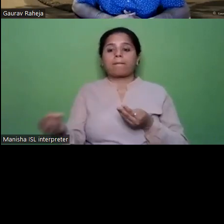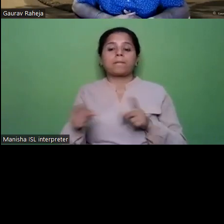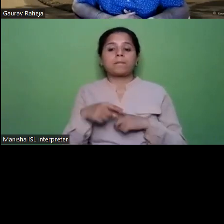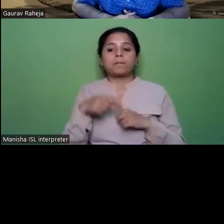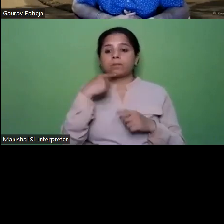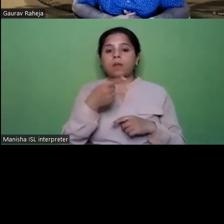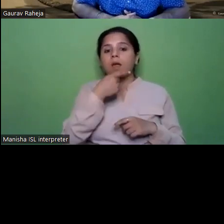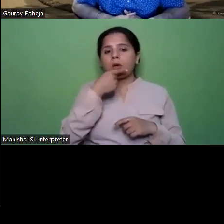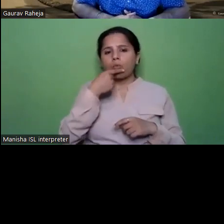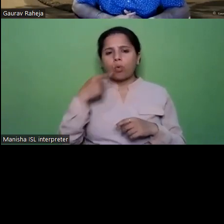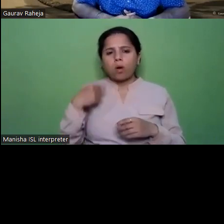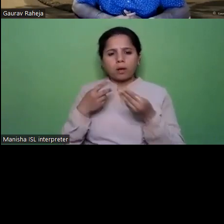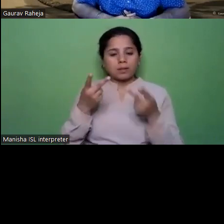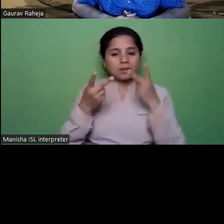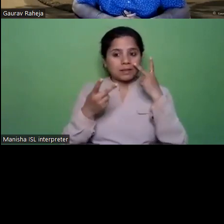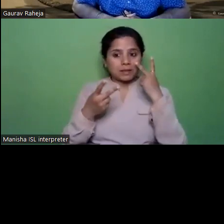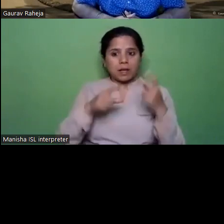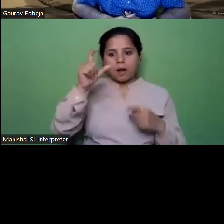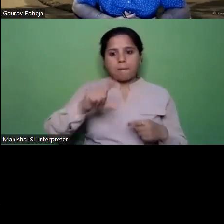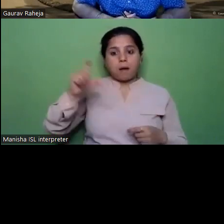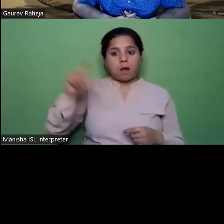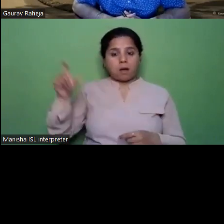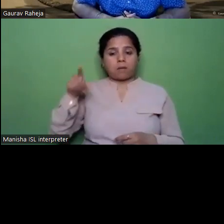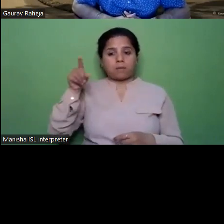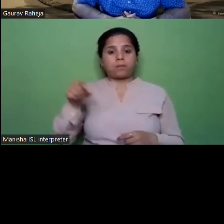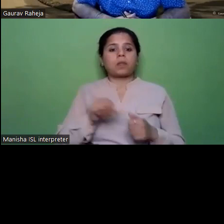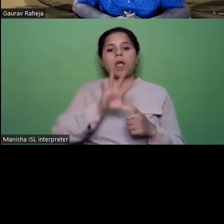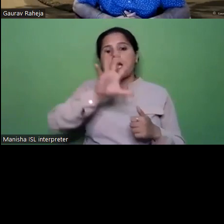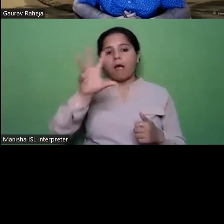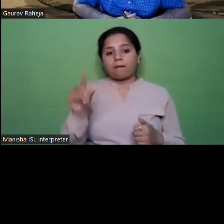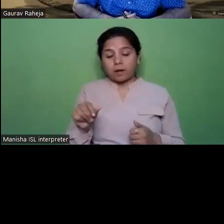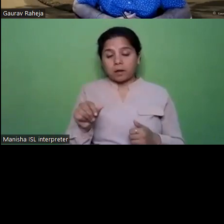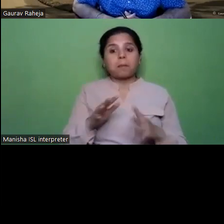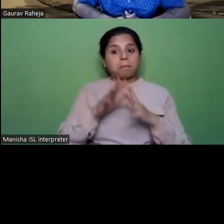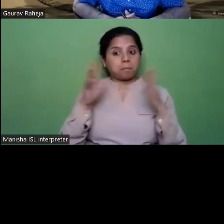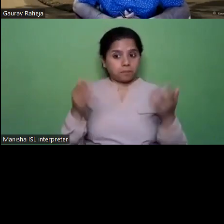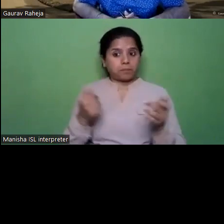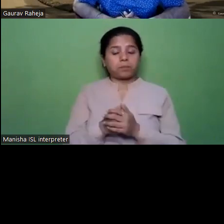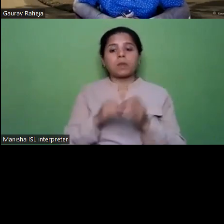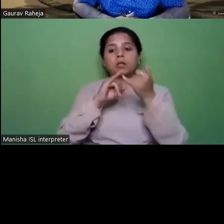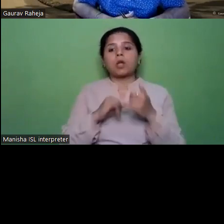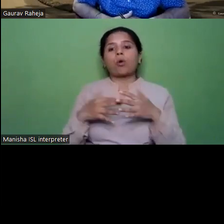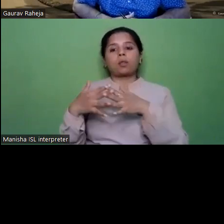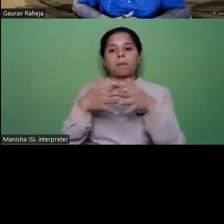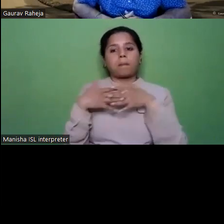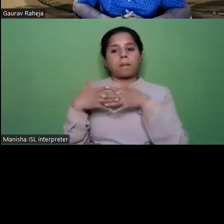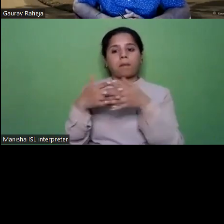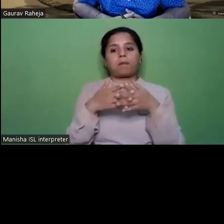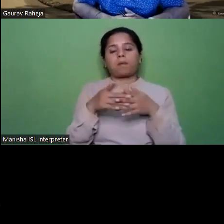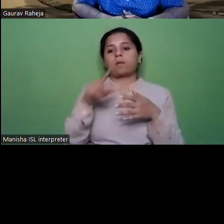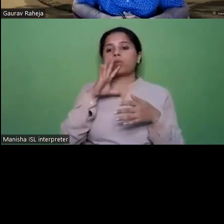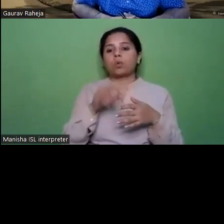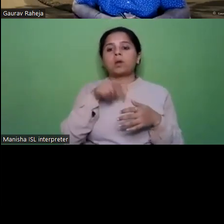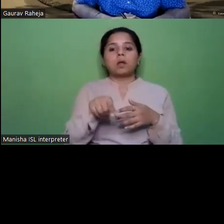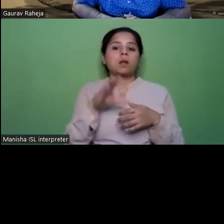red colored, you see, is Nepal, Africa, major countries, and South America. It ratified the